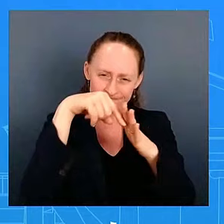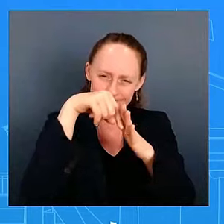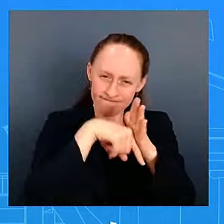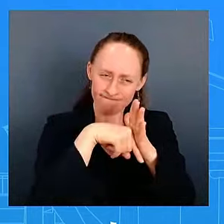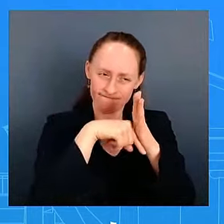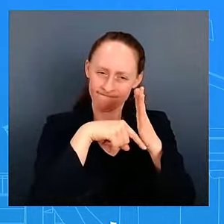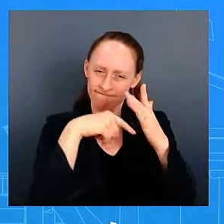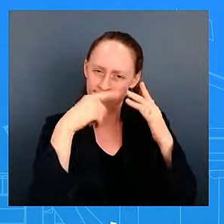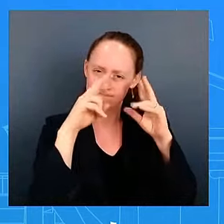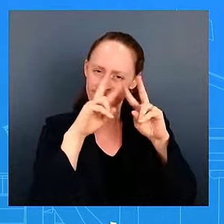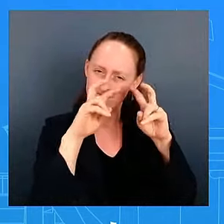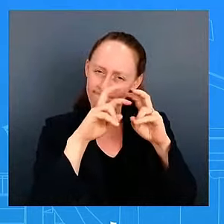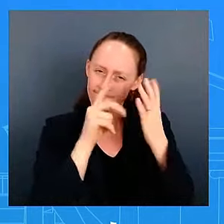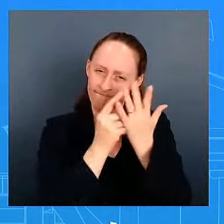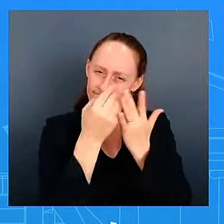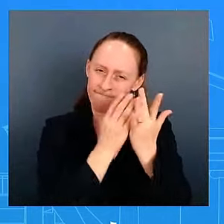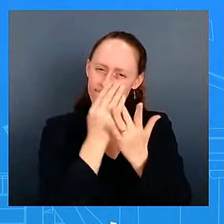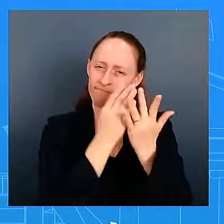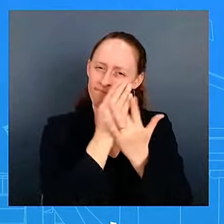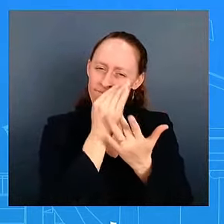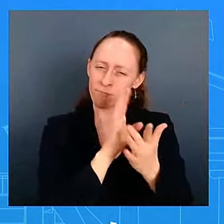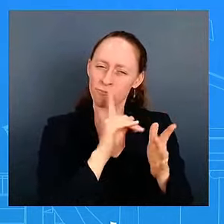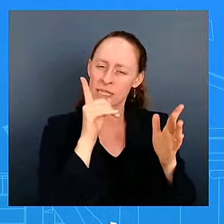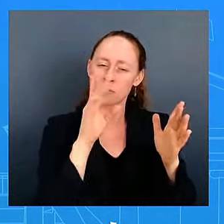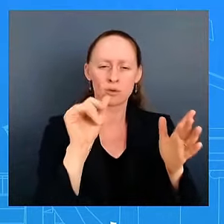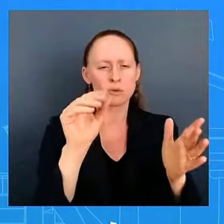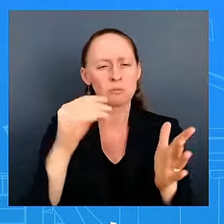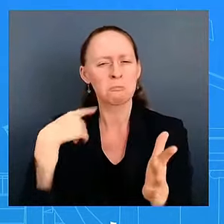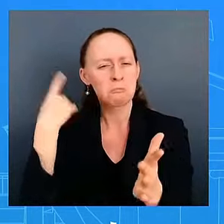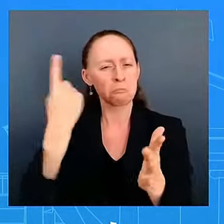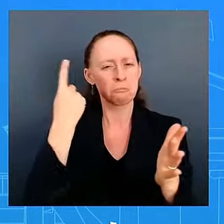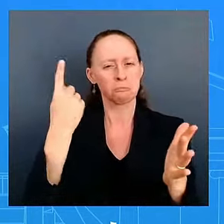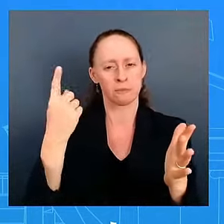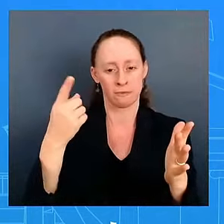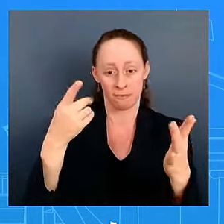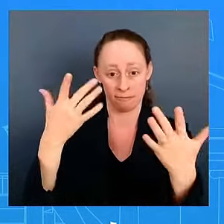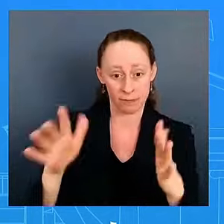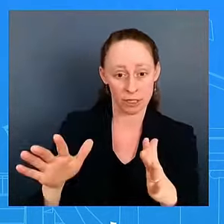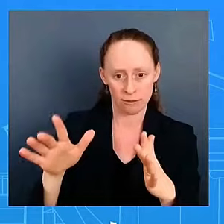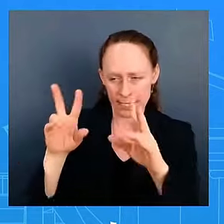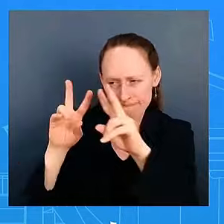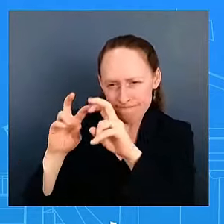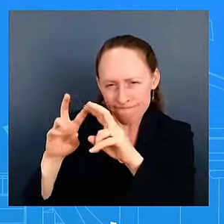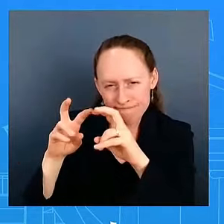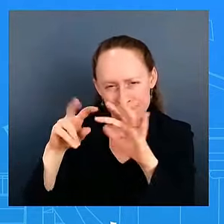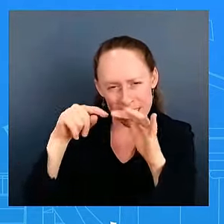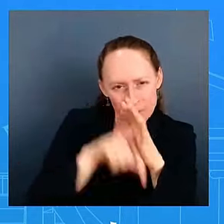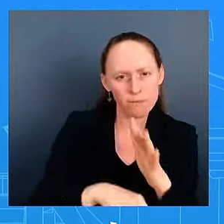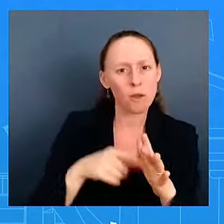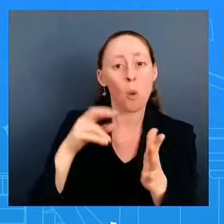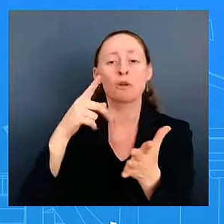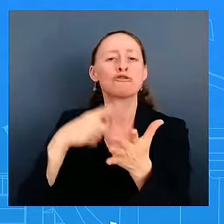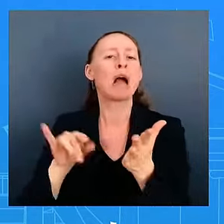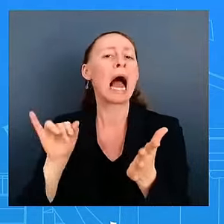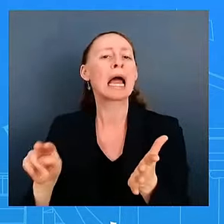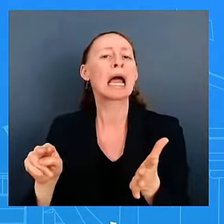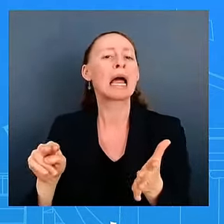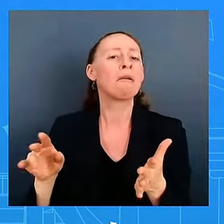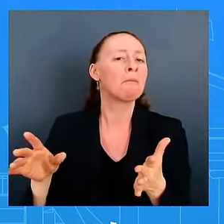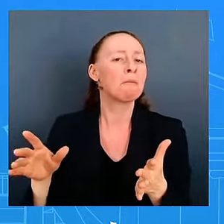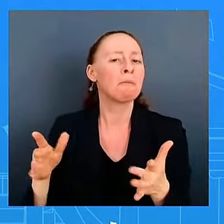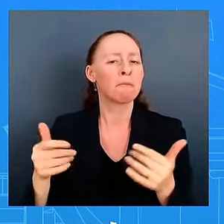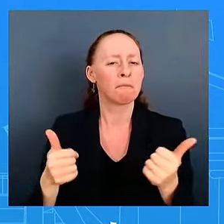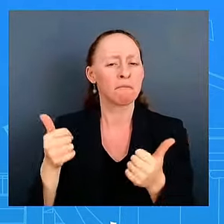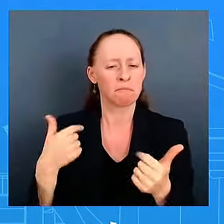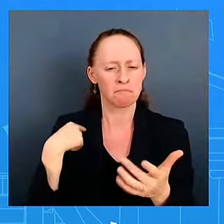check-in and an exam? At these check-ins, does Dr. O'Connor or another staff member take the president's vitals or anything like